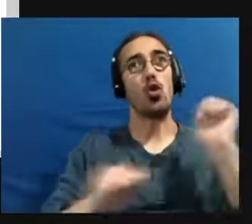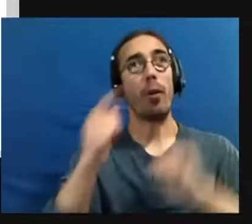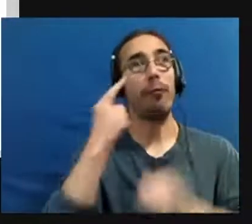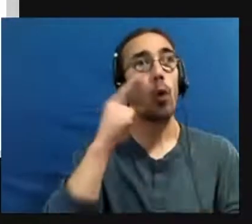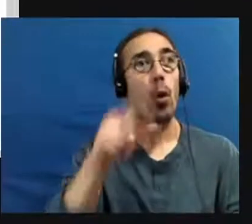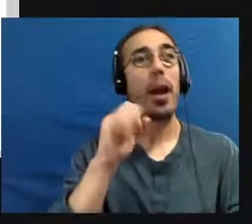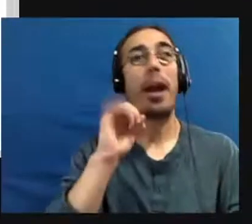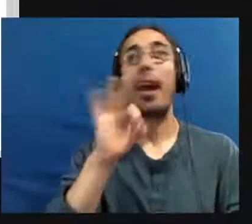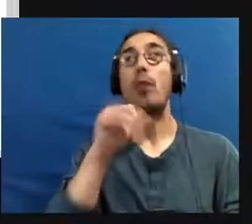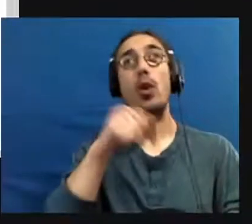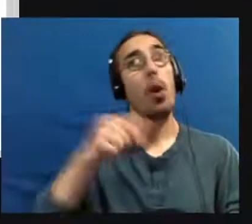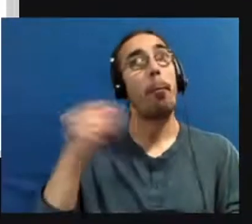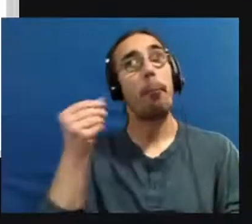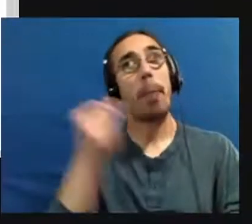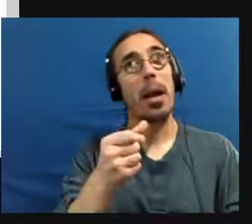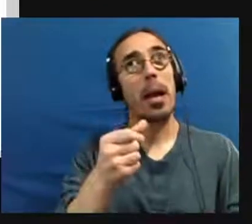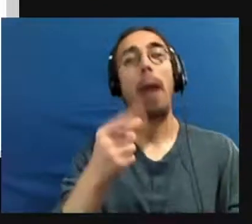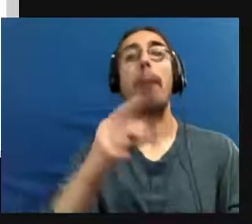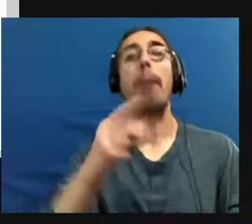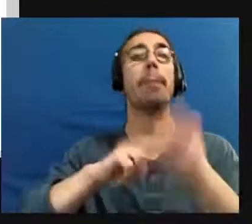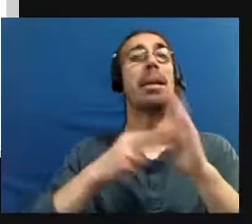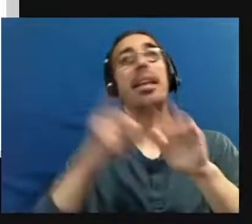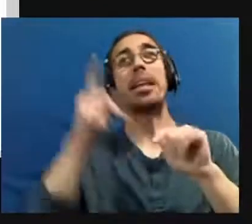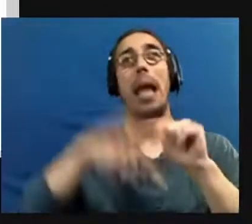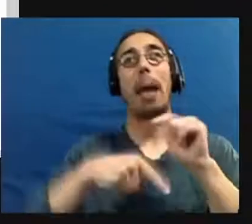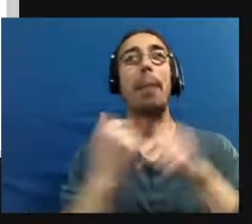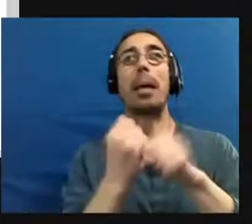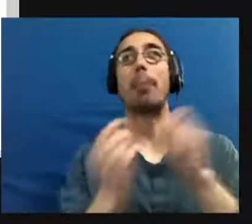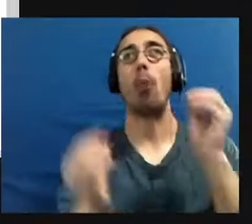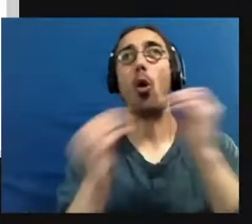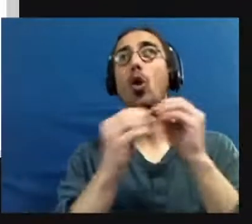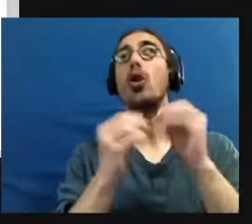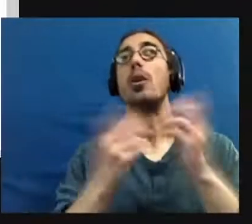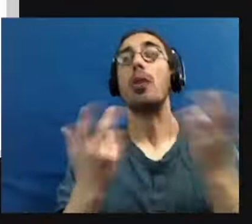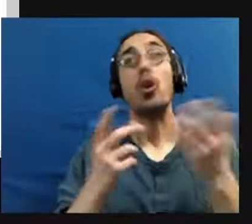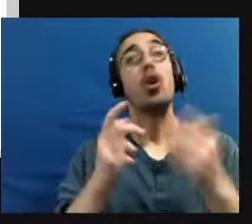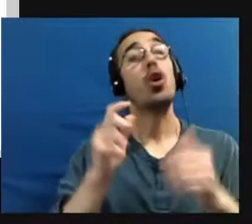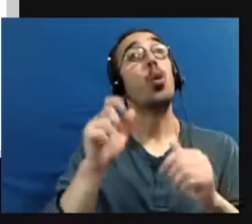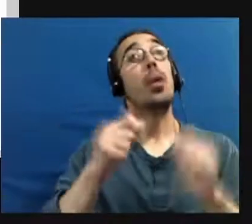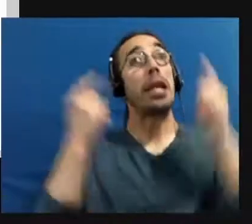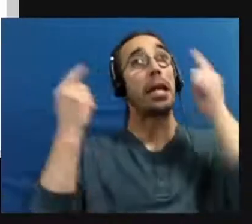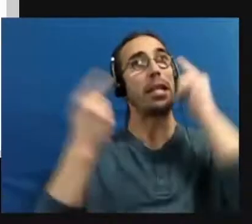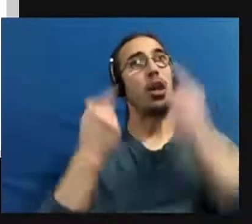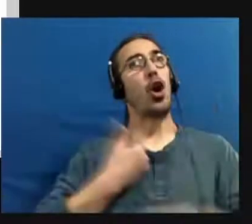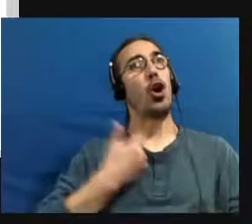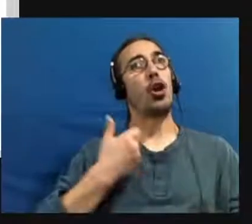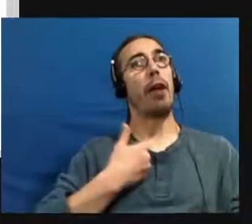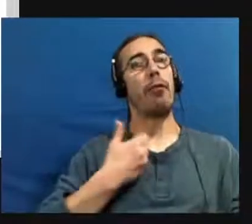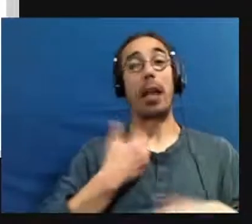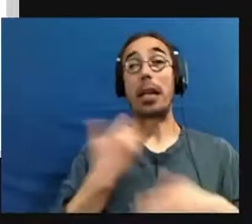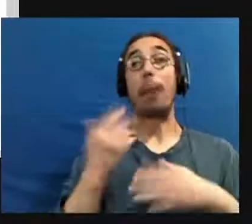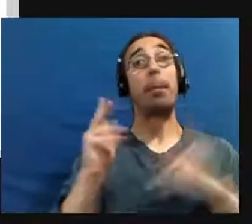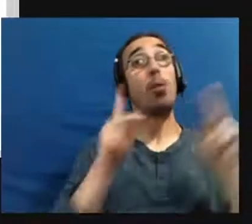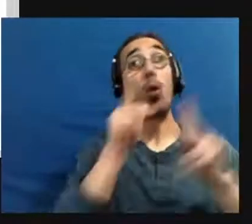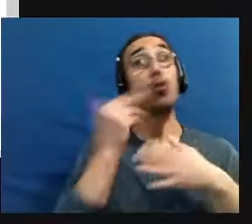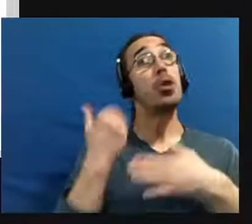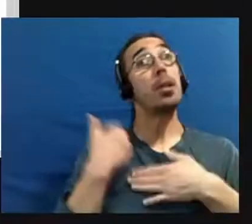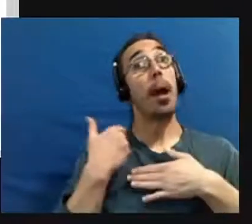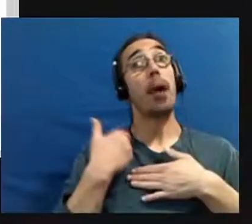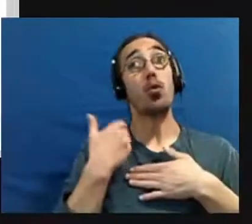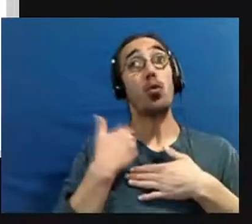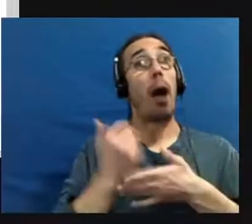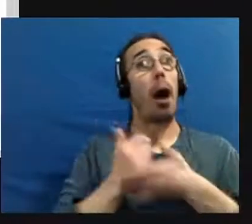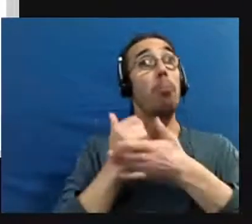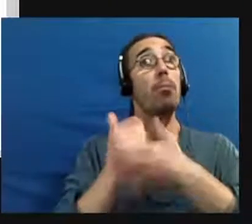to make more content, they can't, right? So they should know how we feel about it. We can consider ourselves like stakeholders in society. And